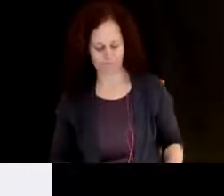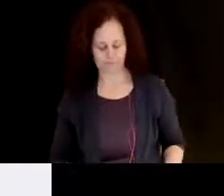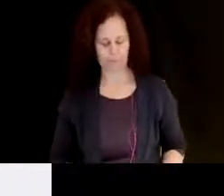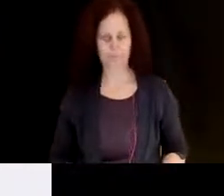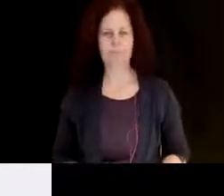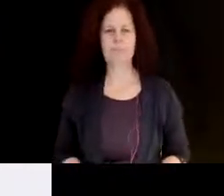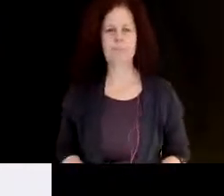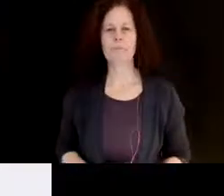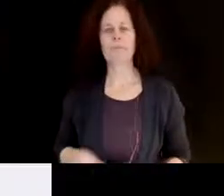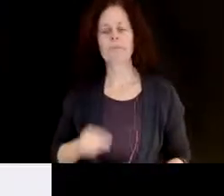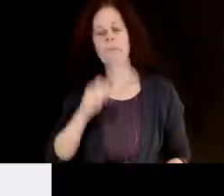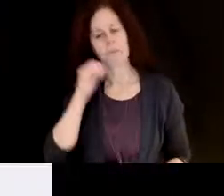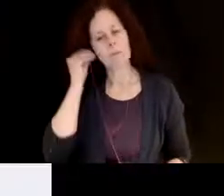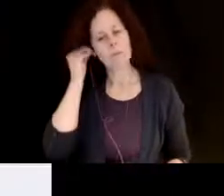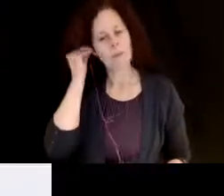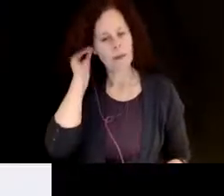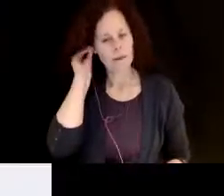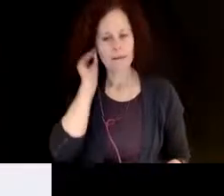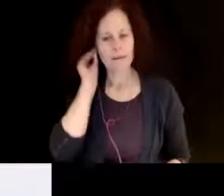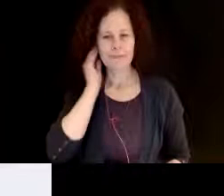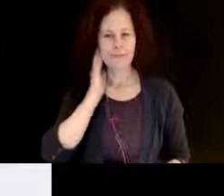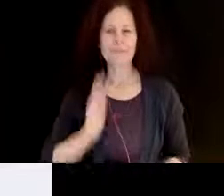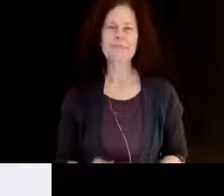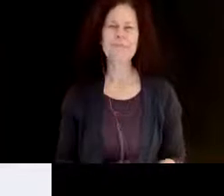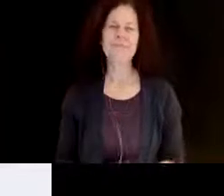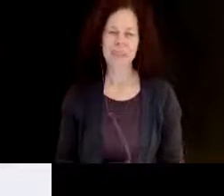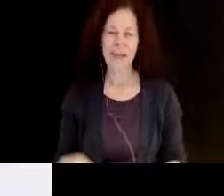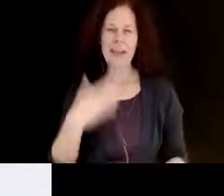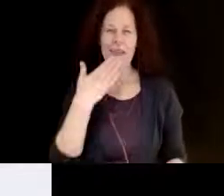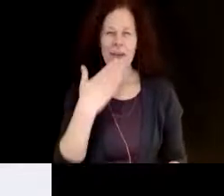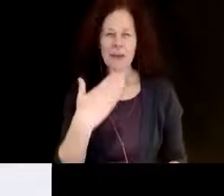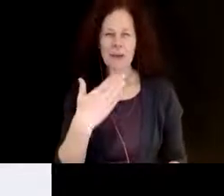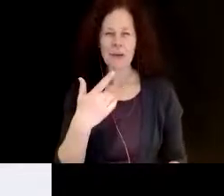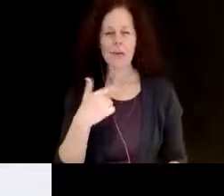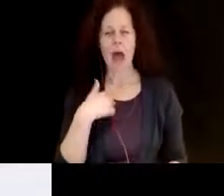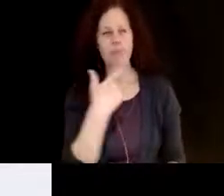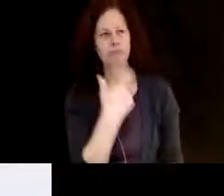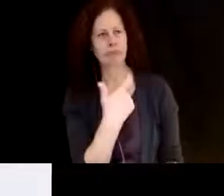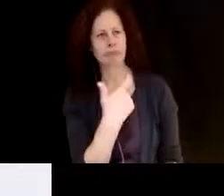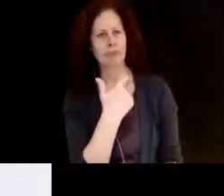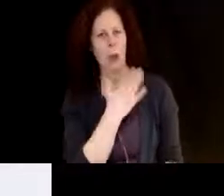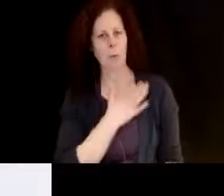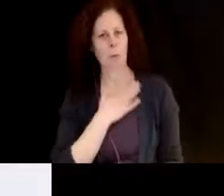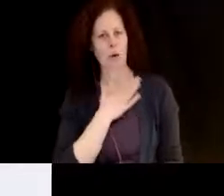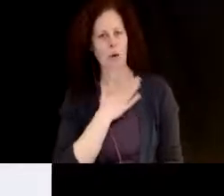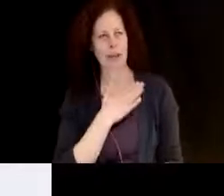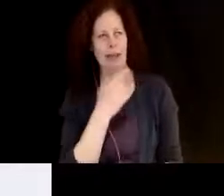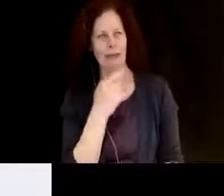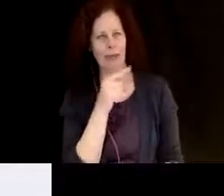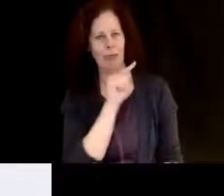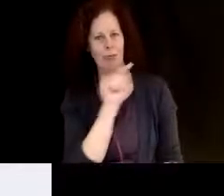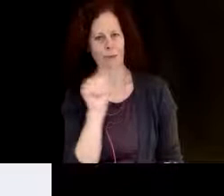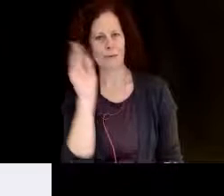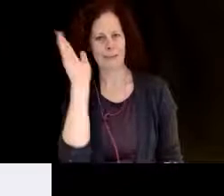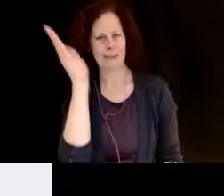Thanks, Kurt. I'm really appreciating these presentations. I don't know about everyone else, but I'm really enjoying the